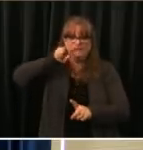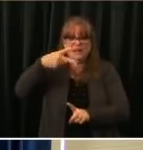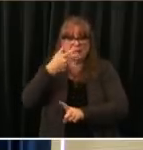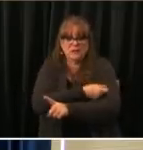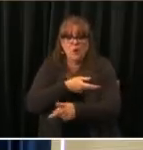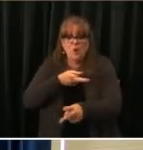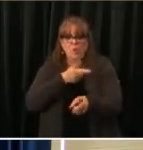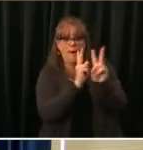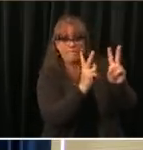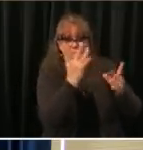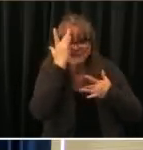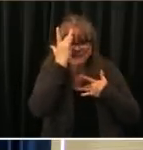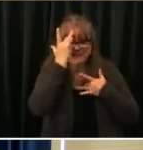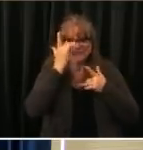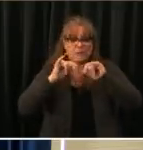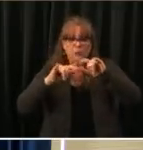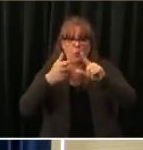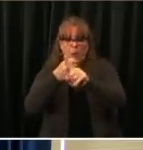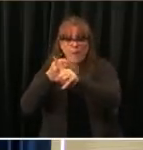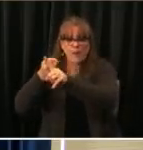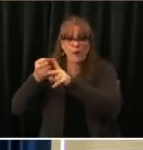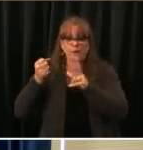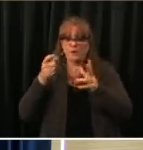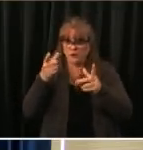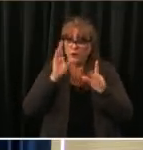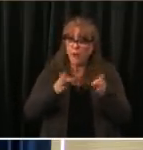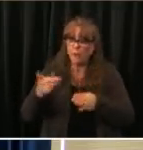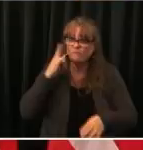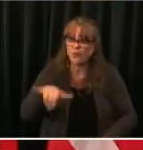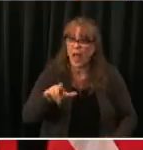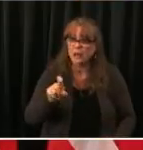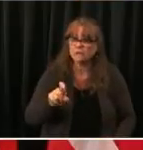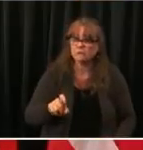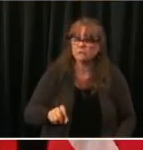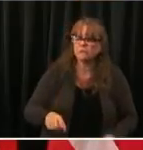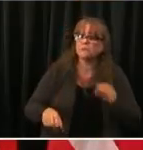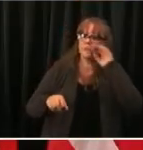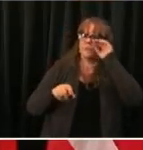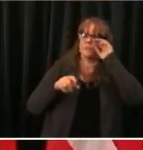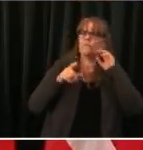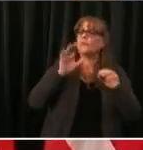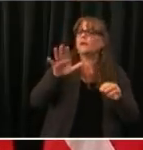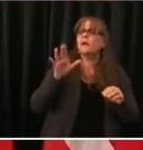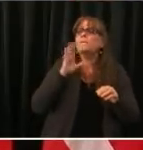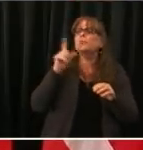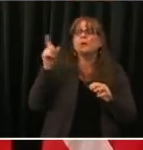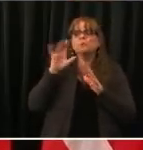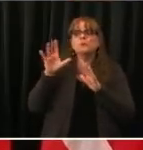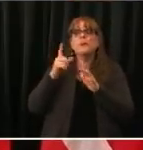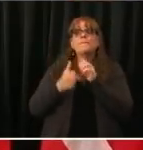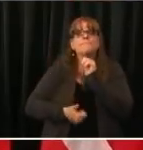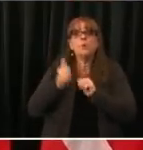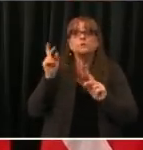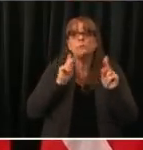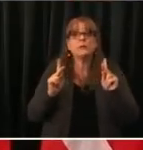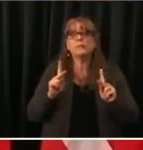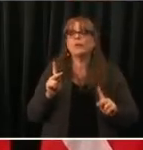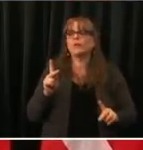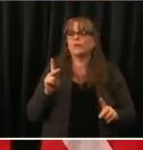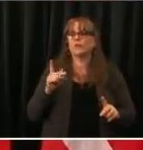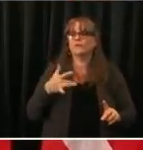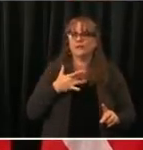So in general, the symptoms that most people have after receiving the vaccine are mild. That being